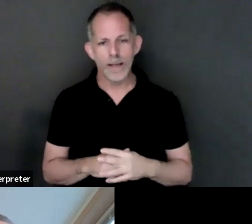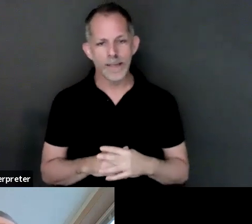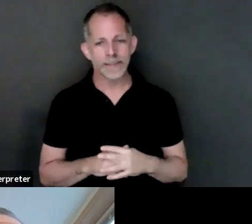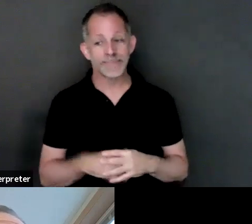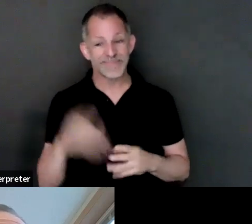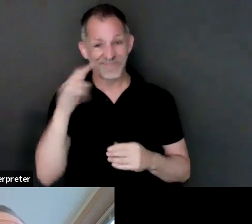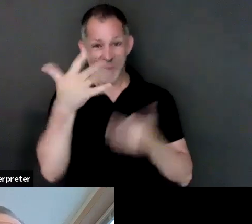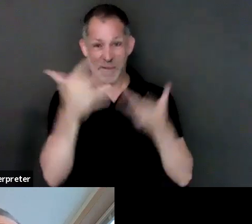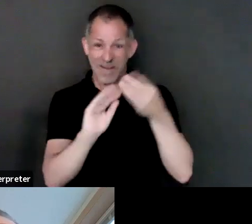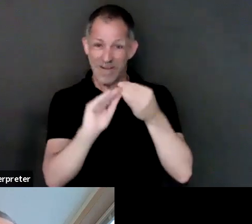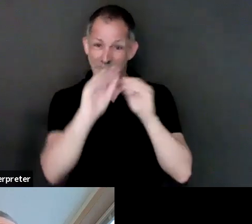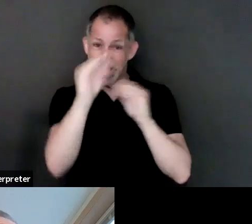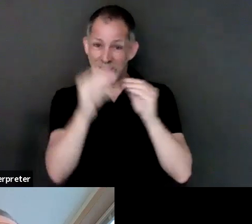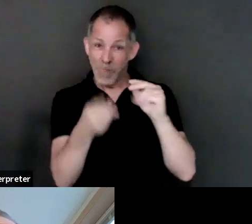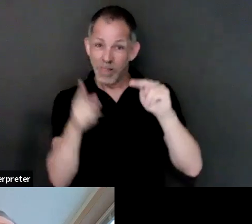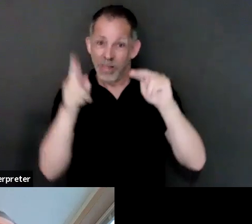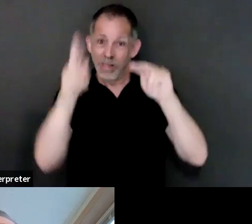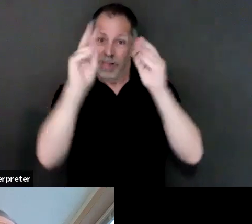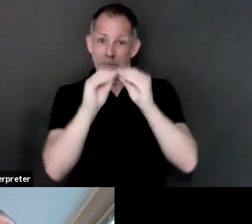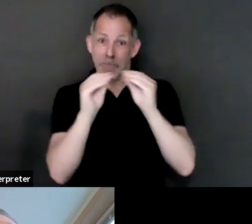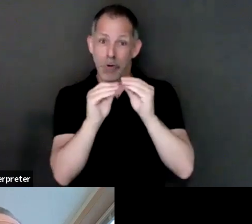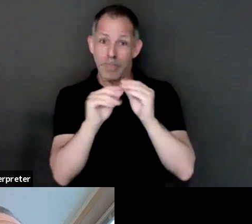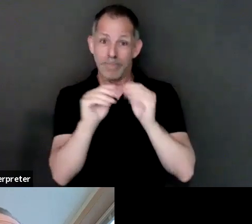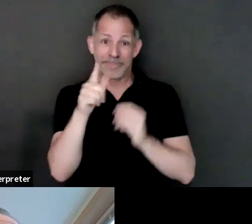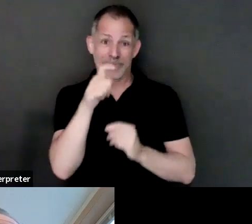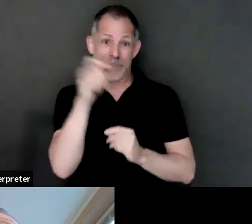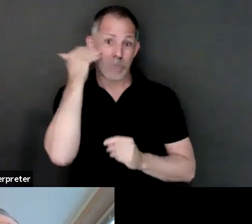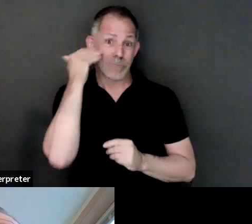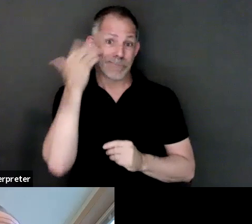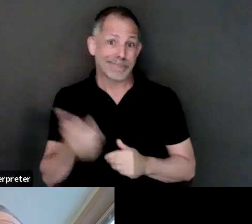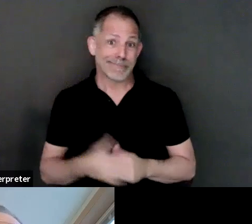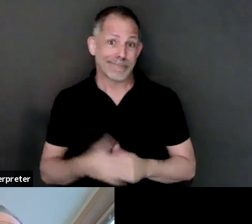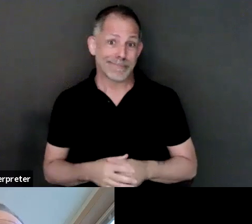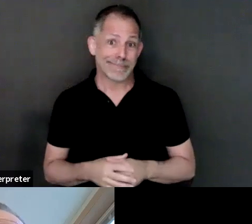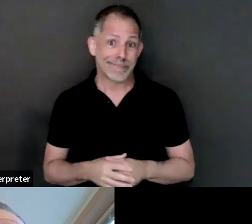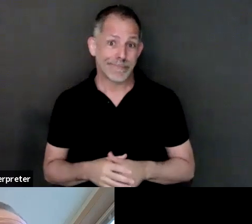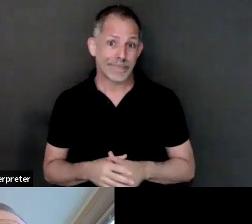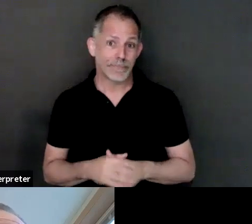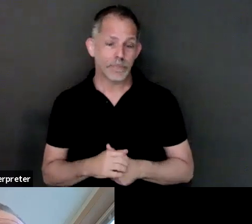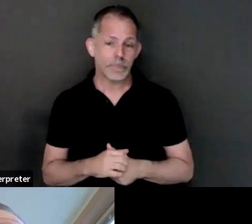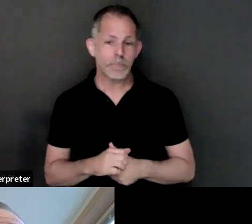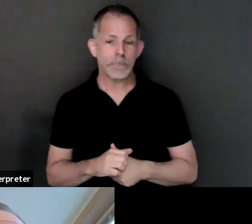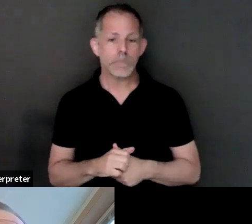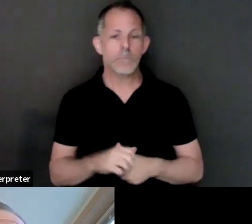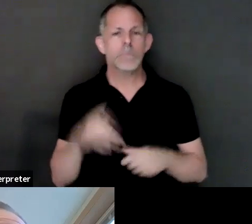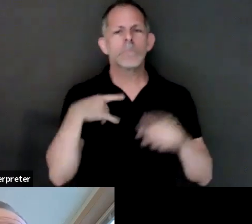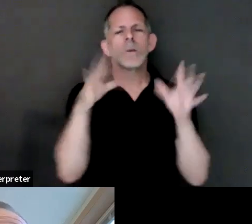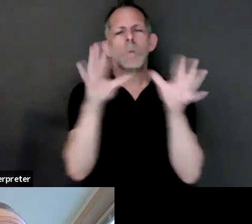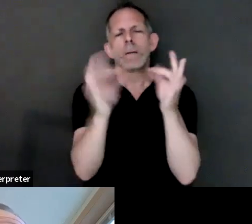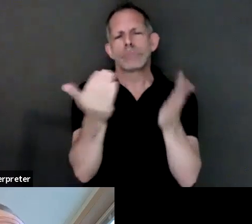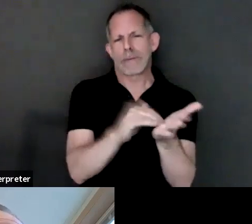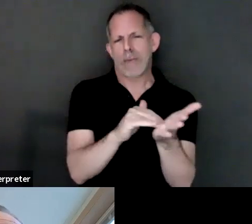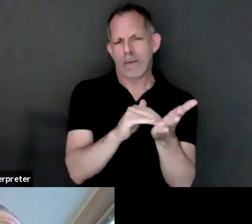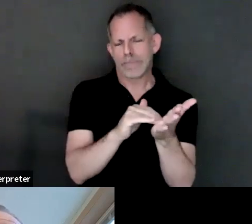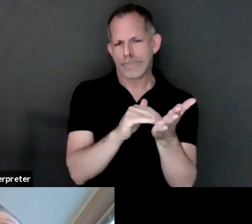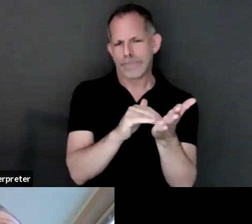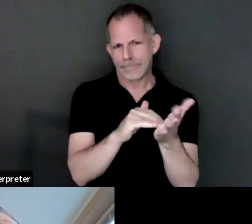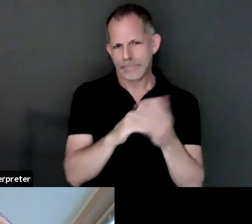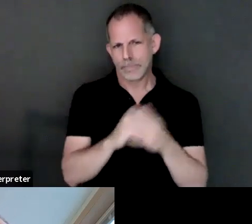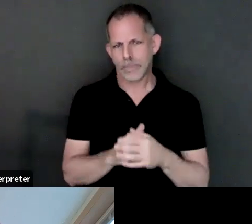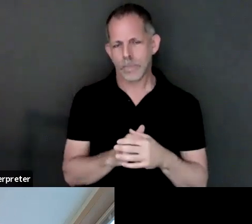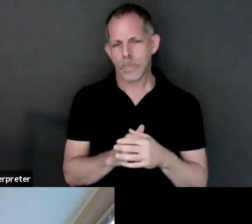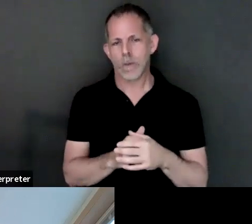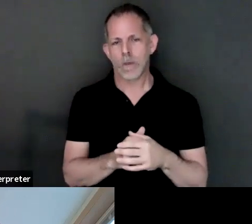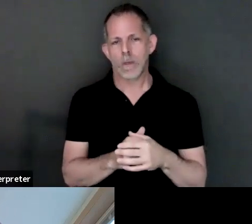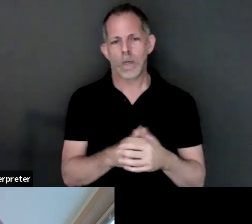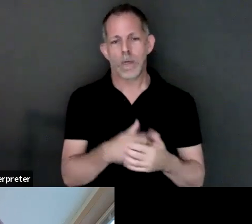that's the only folks that can get infected. Again, as I said, that in itself is not a failure. What you really want to look at